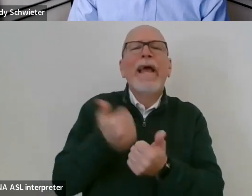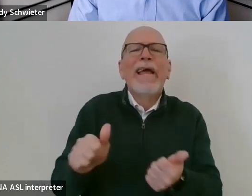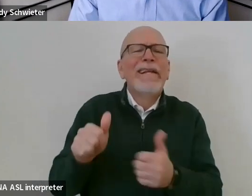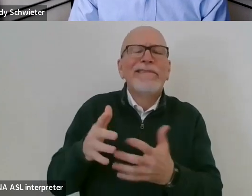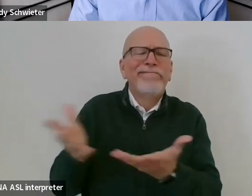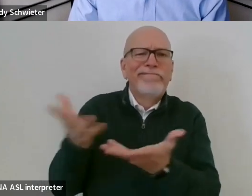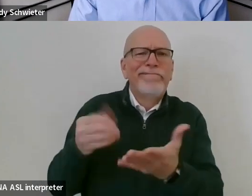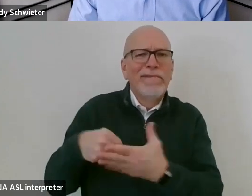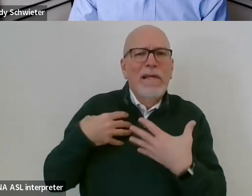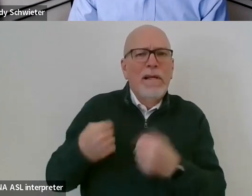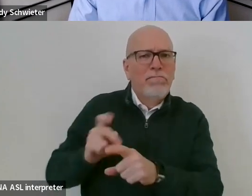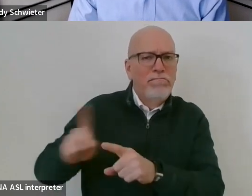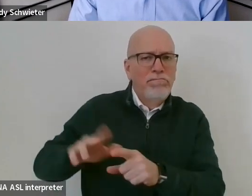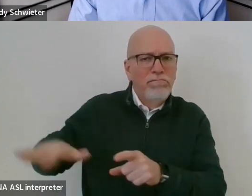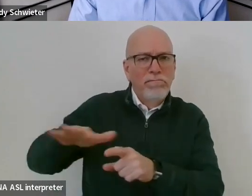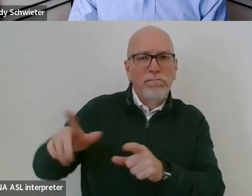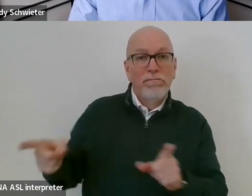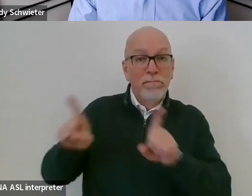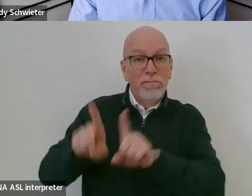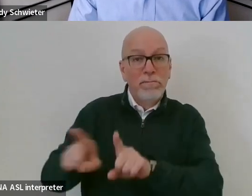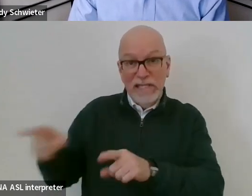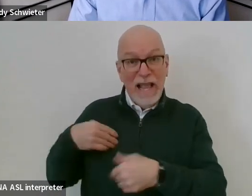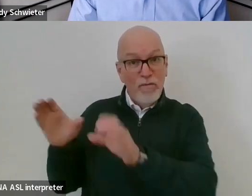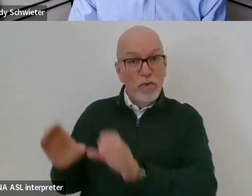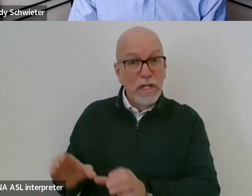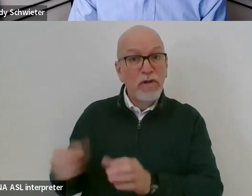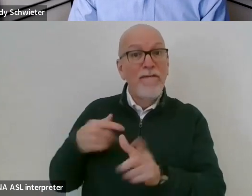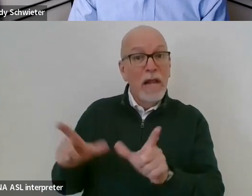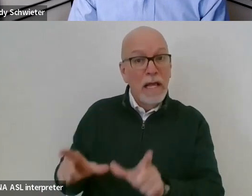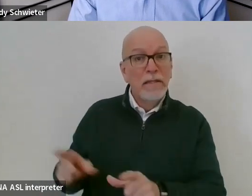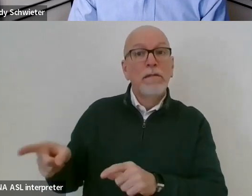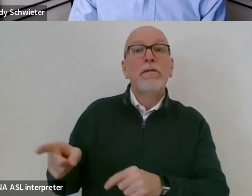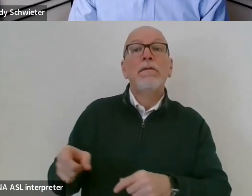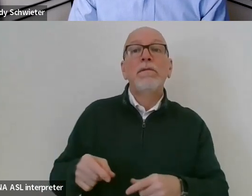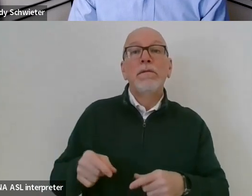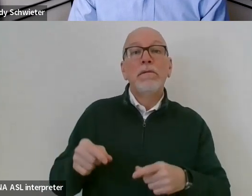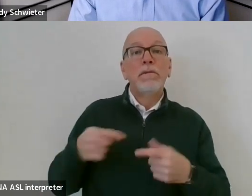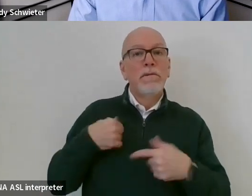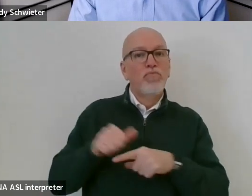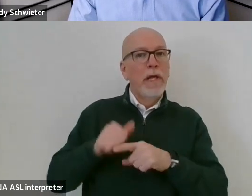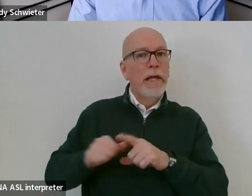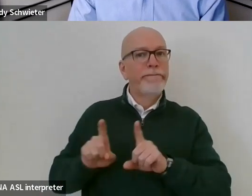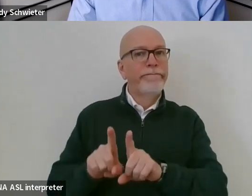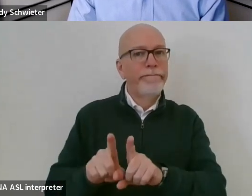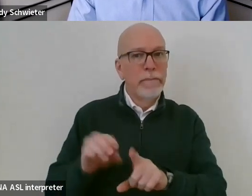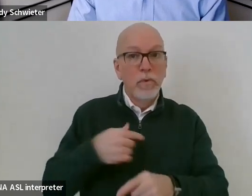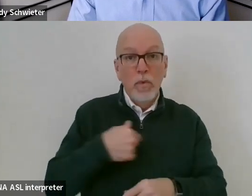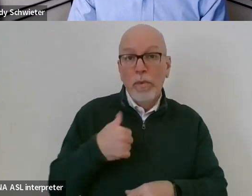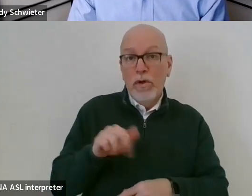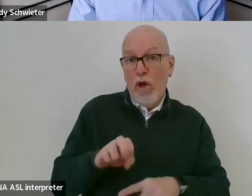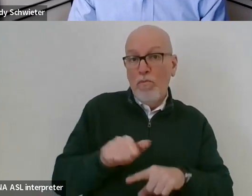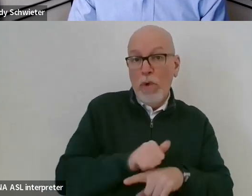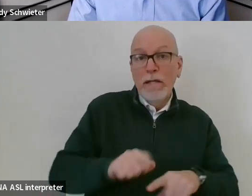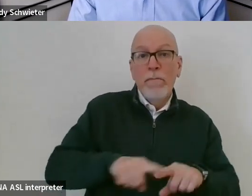above in the healthcare team that have a credential, a licensure to practice. And we are practicing, but